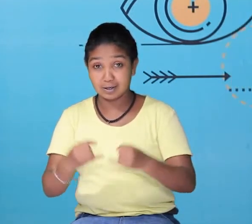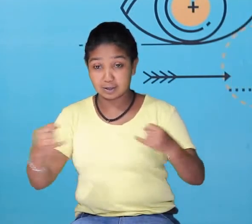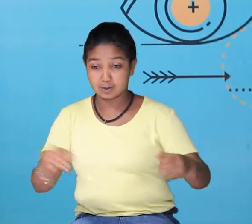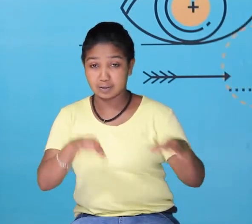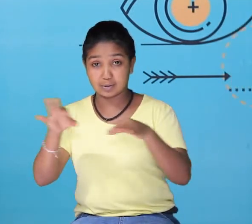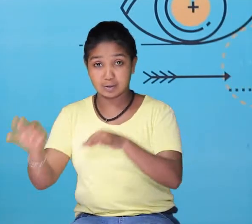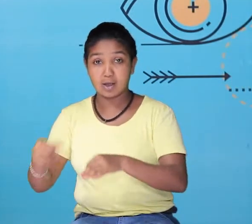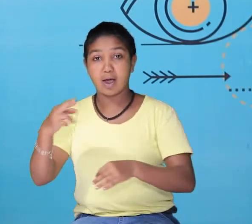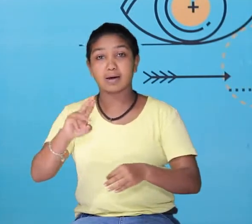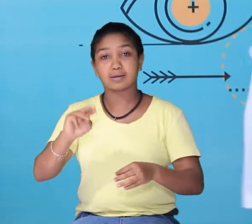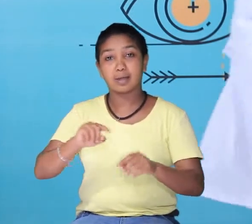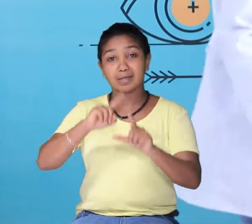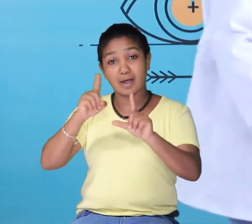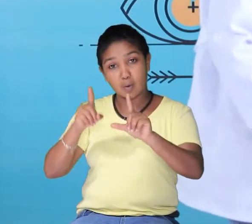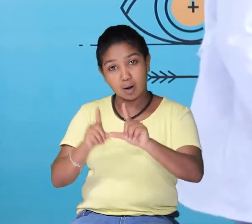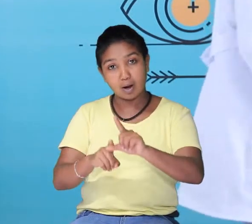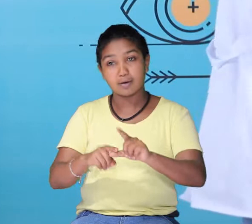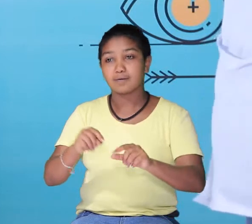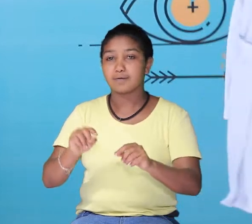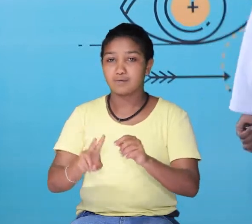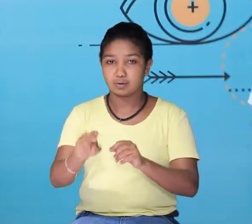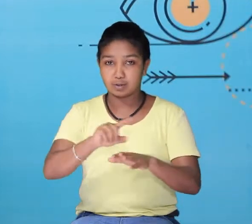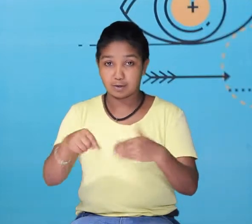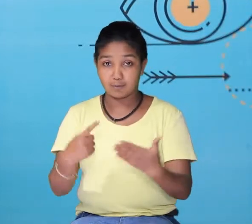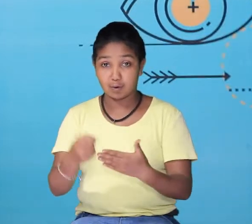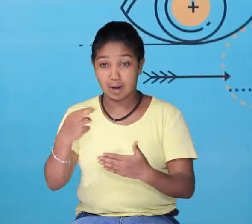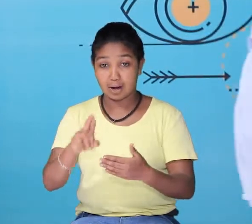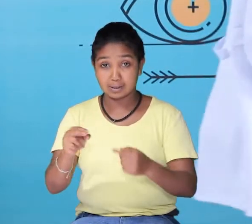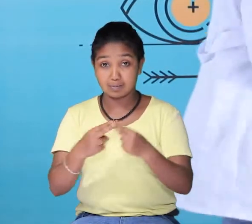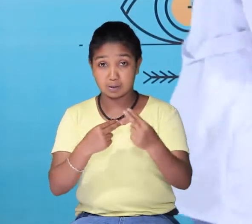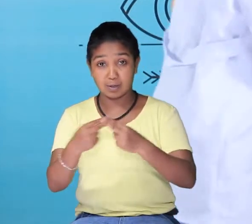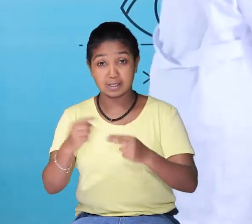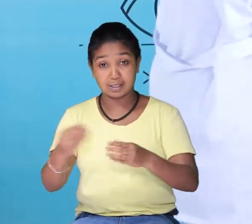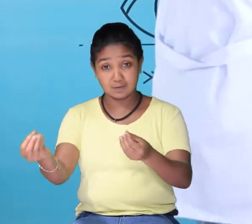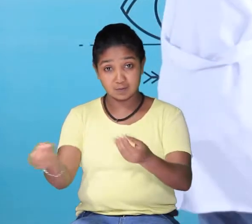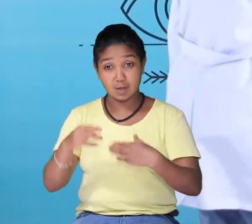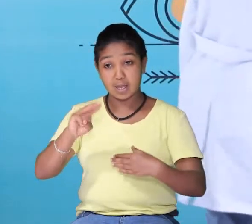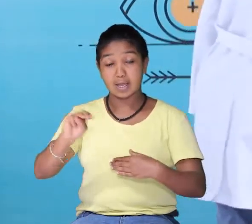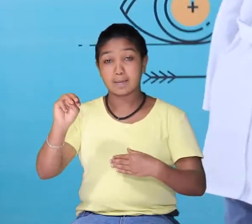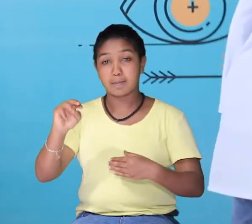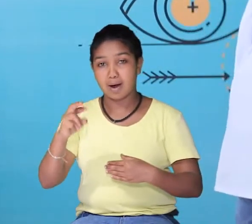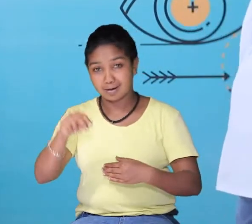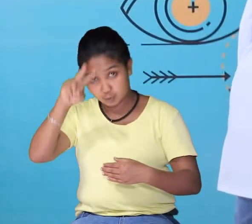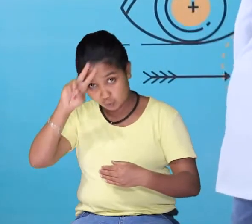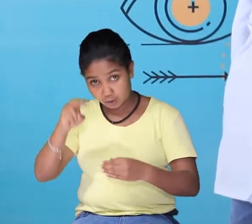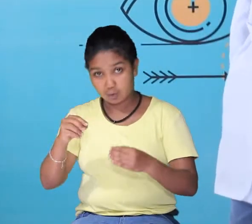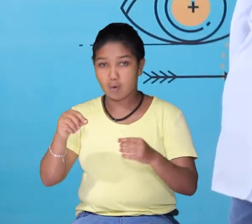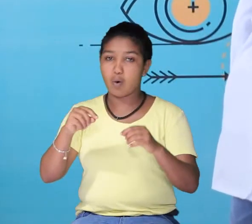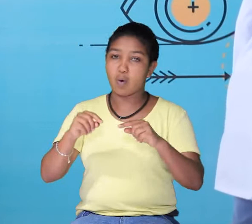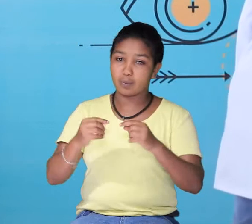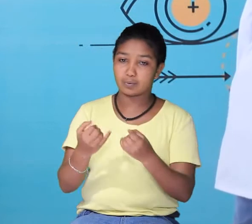to substitute r times the angular velocity. So when r is multiplied, it gives us mr squared times